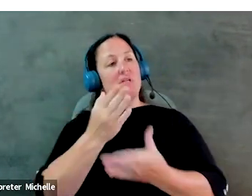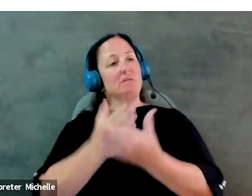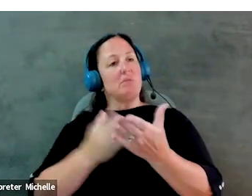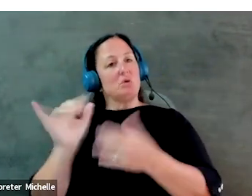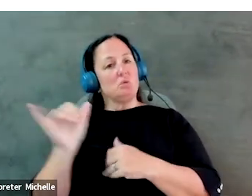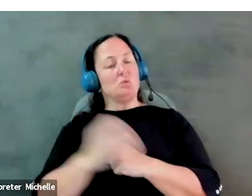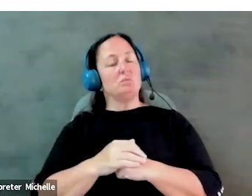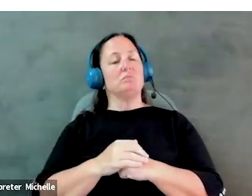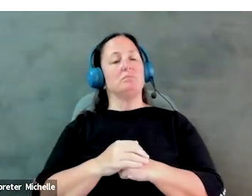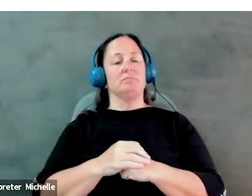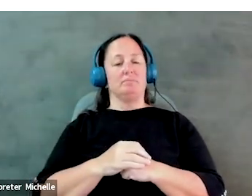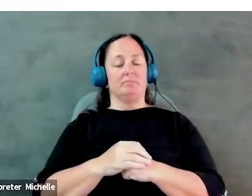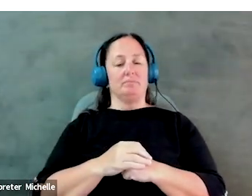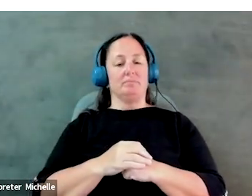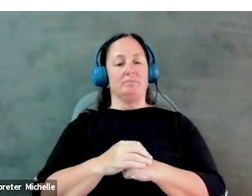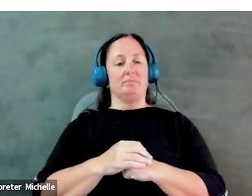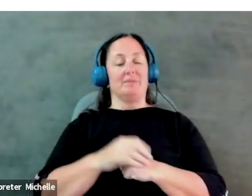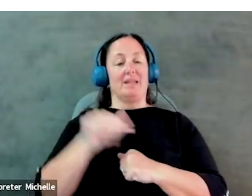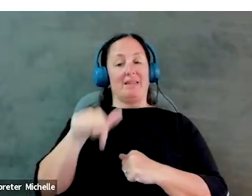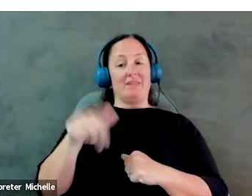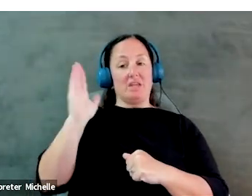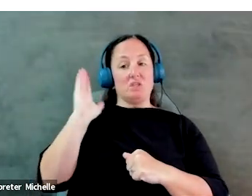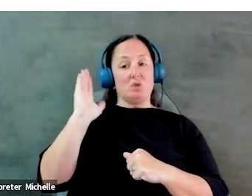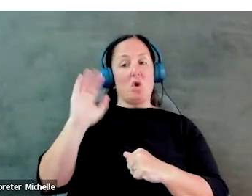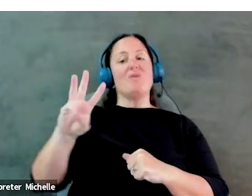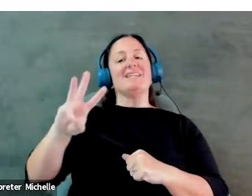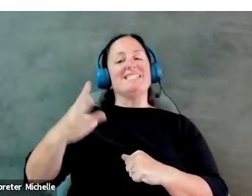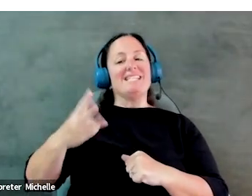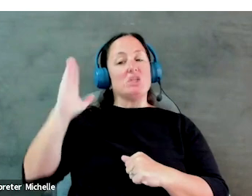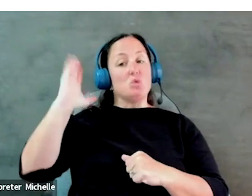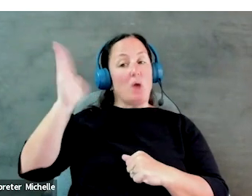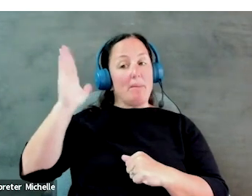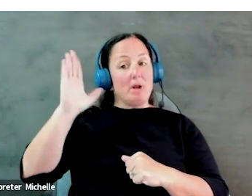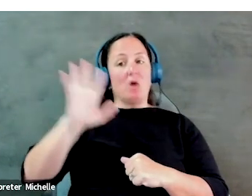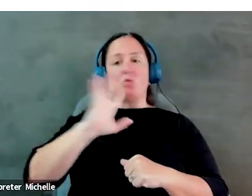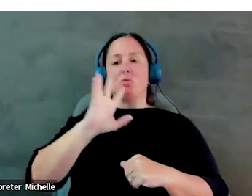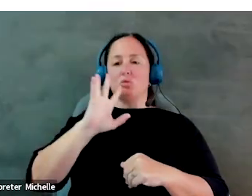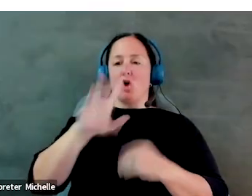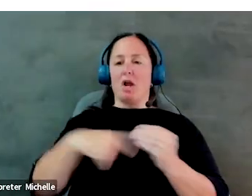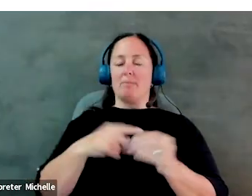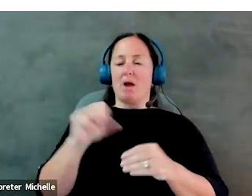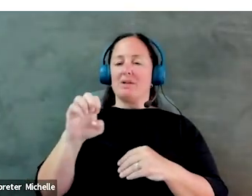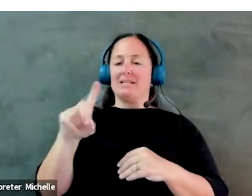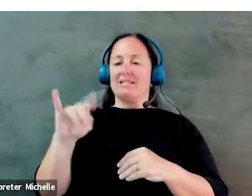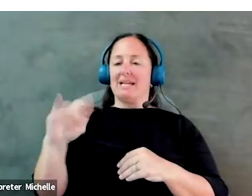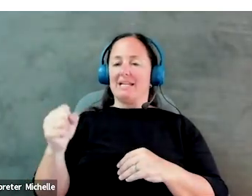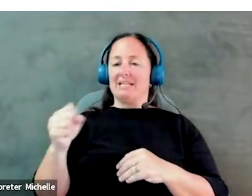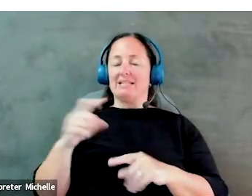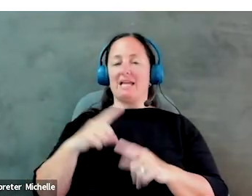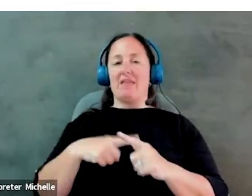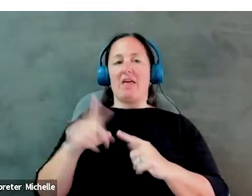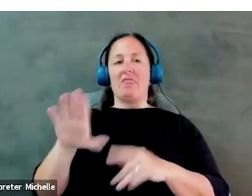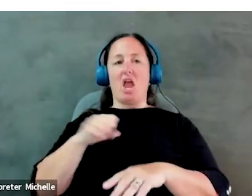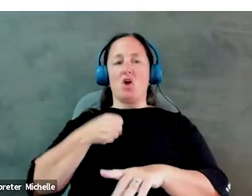interesting phase. The sixth webinar will talk about the seedlings and